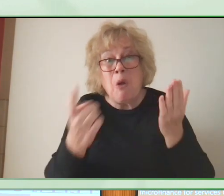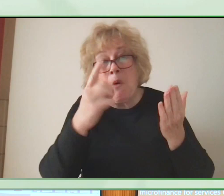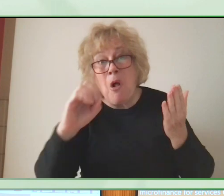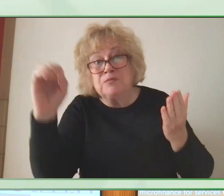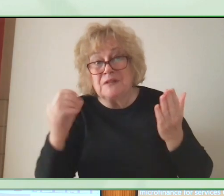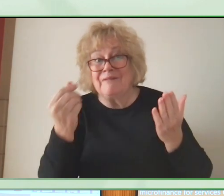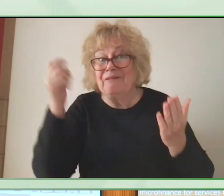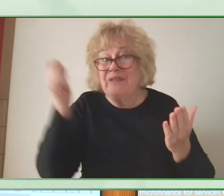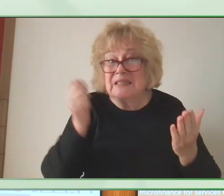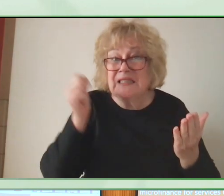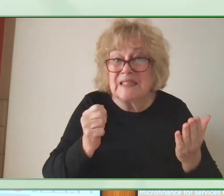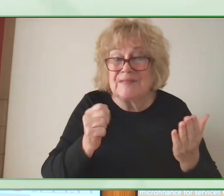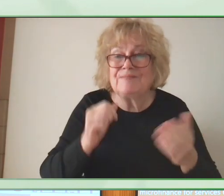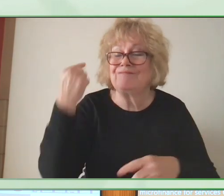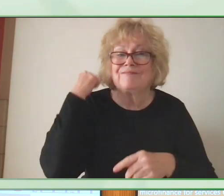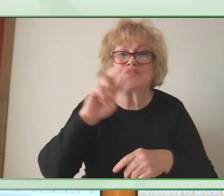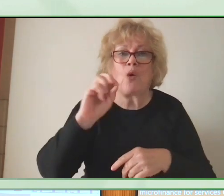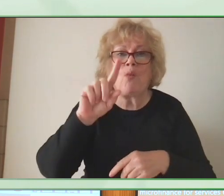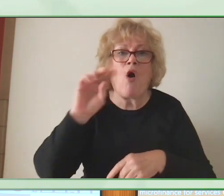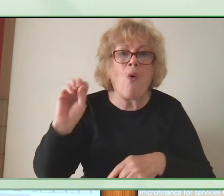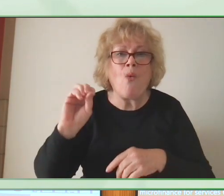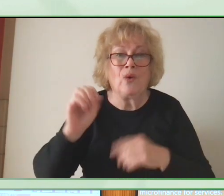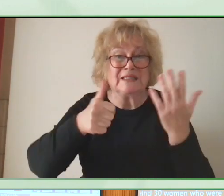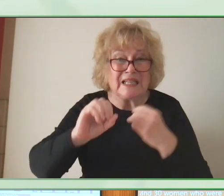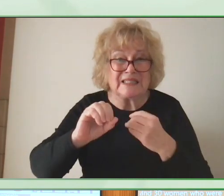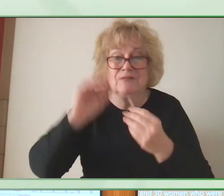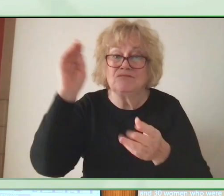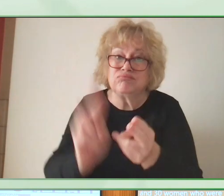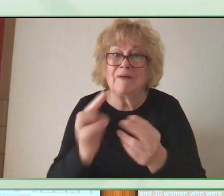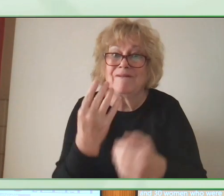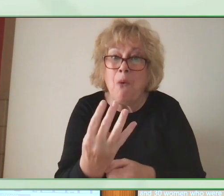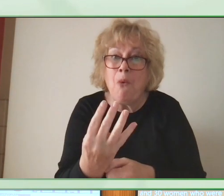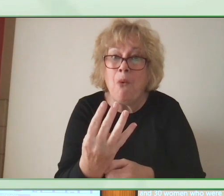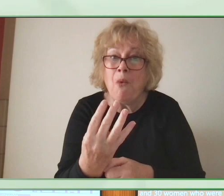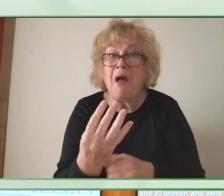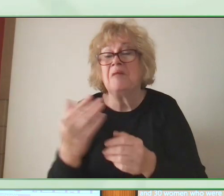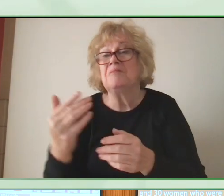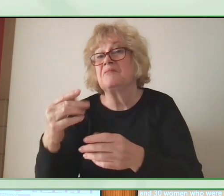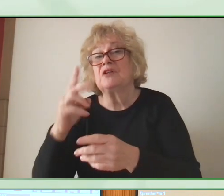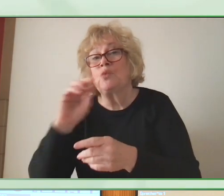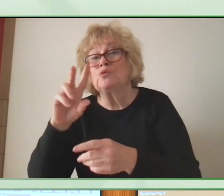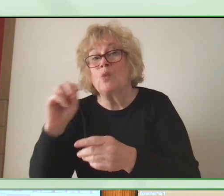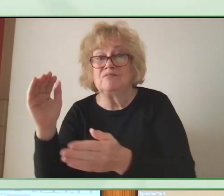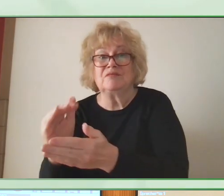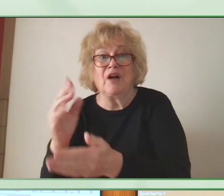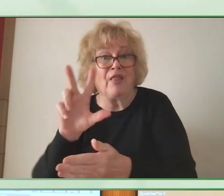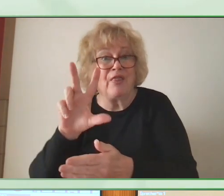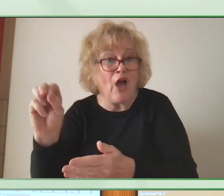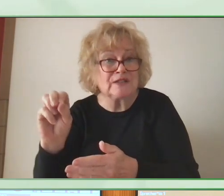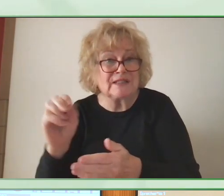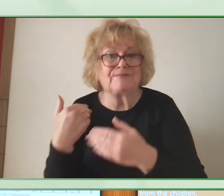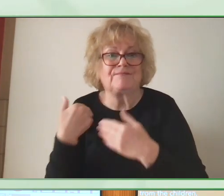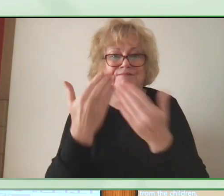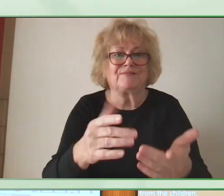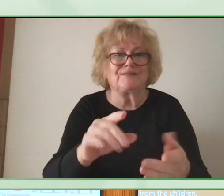women who were initially beggars stopped begging, improving their livelihood and securing better future for their children. To ensure success of